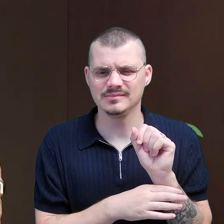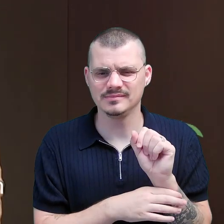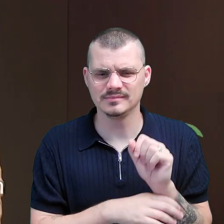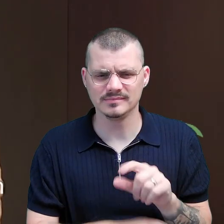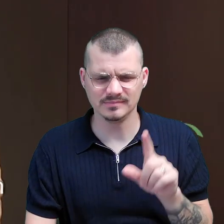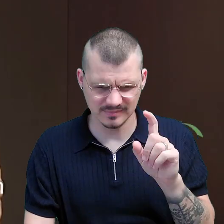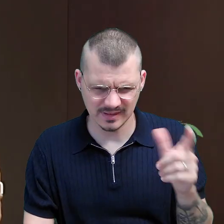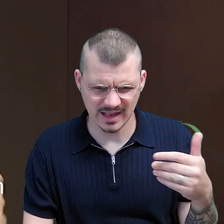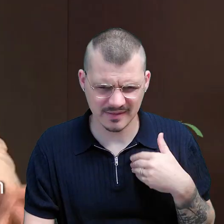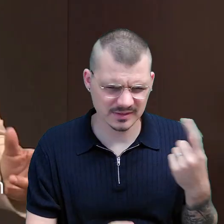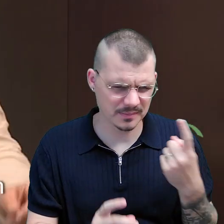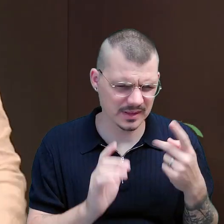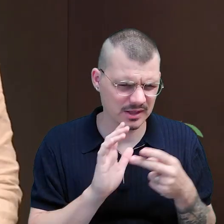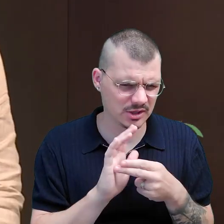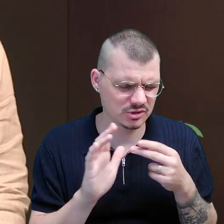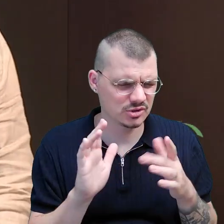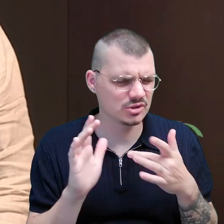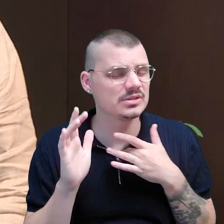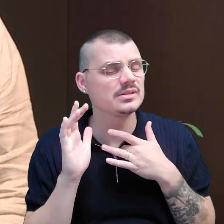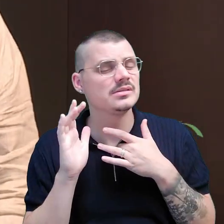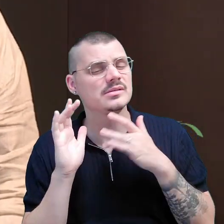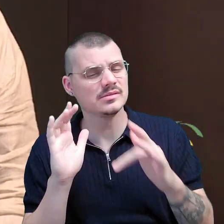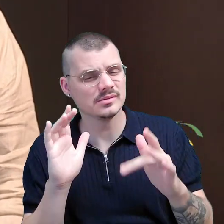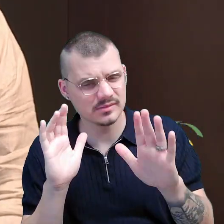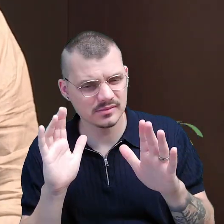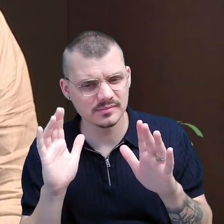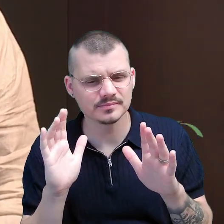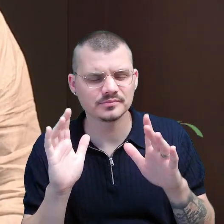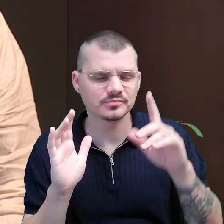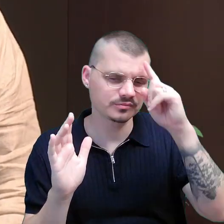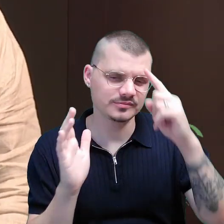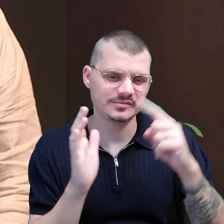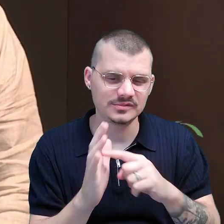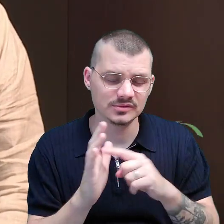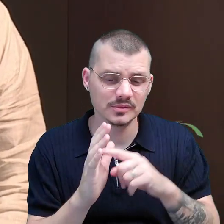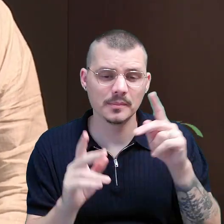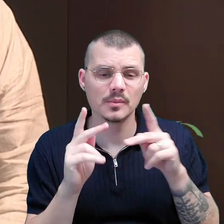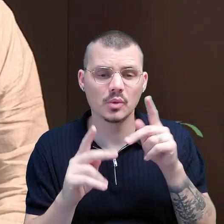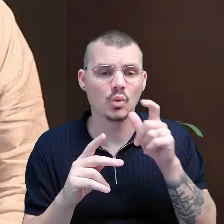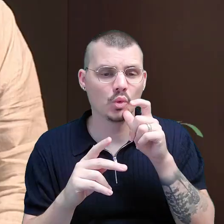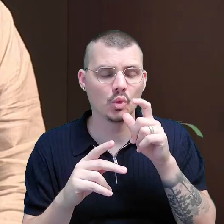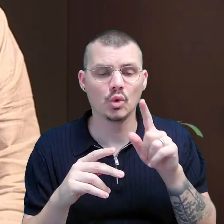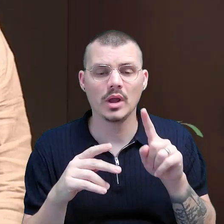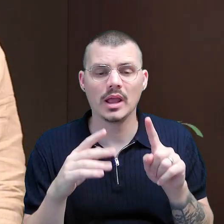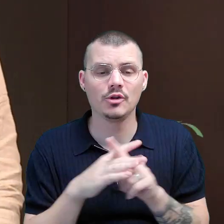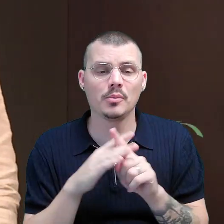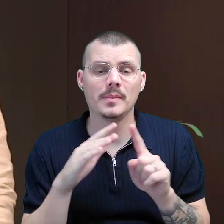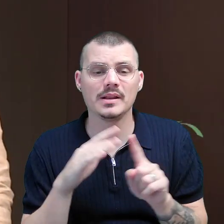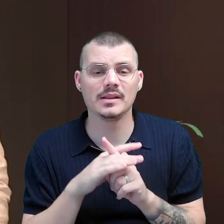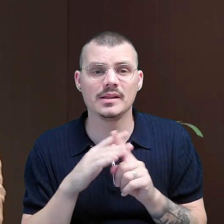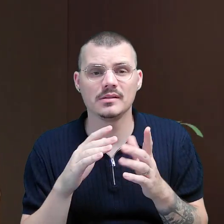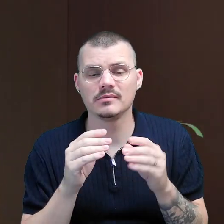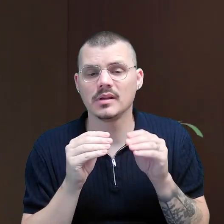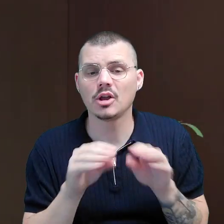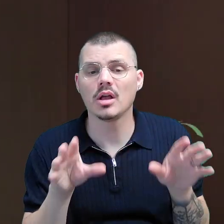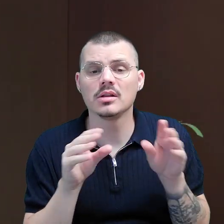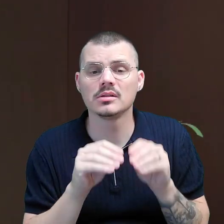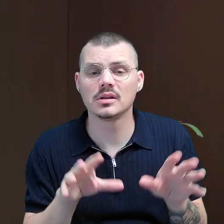Is there a condition like that? It's often accompanied, for example, with people that are intermittently